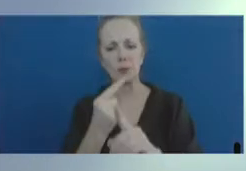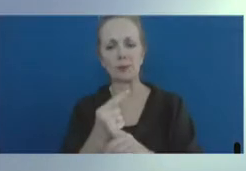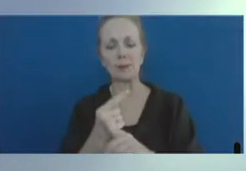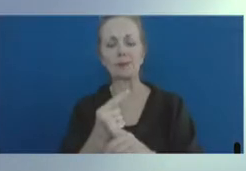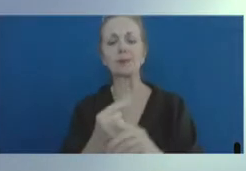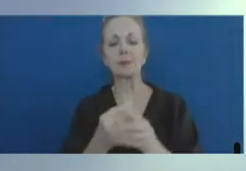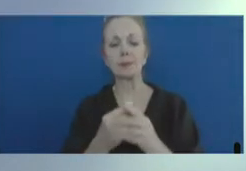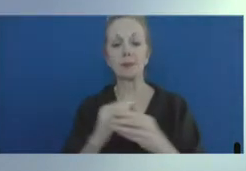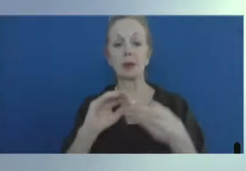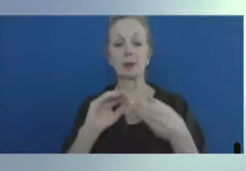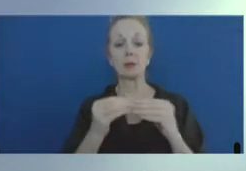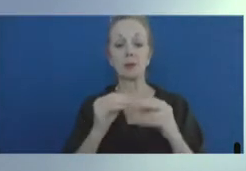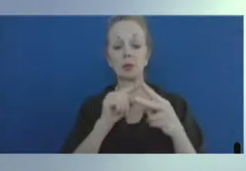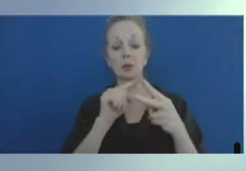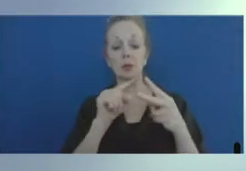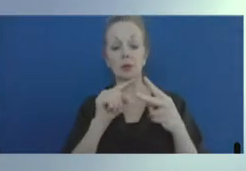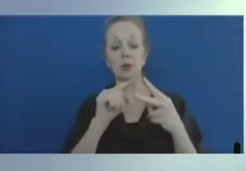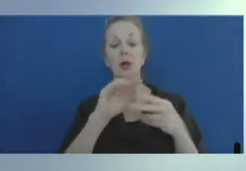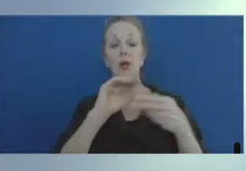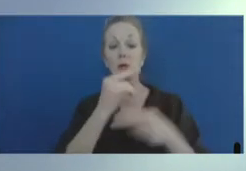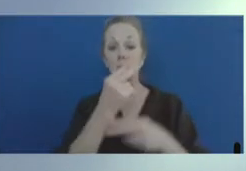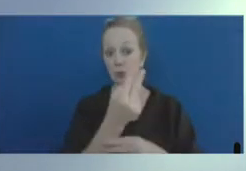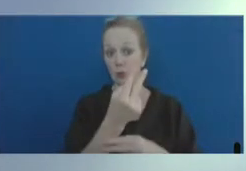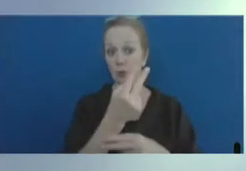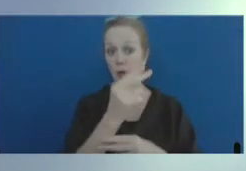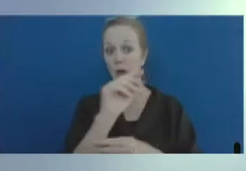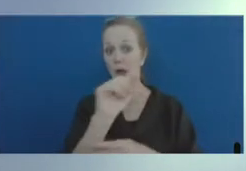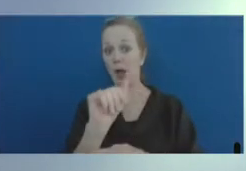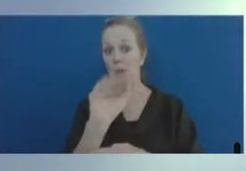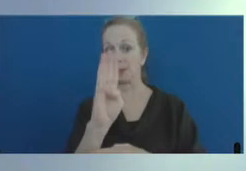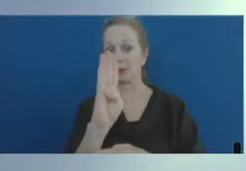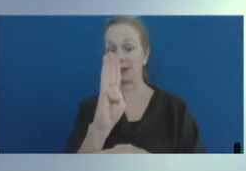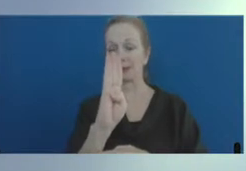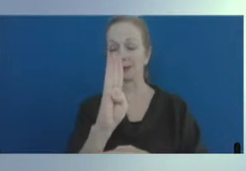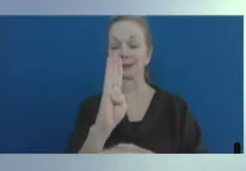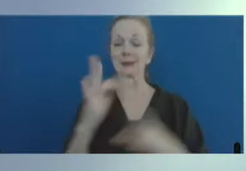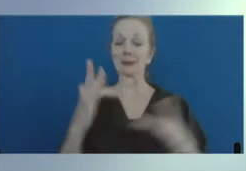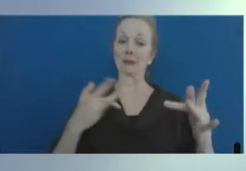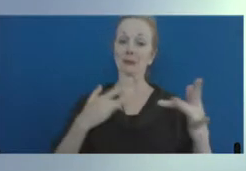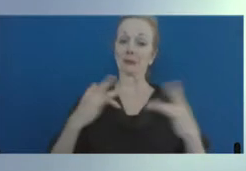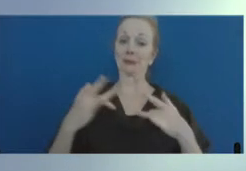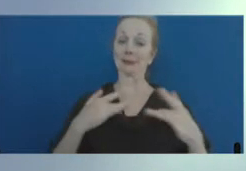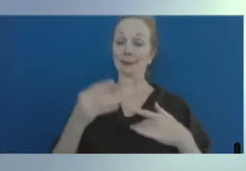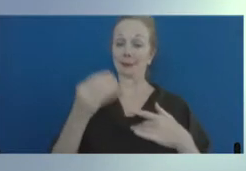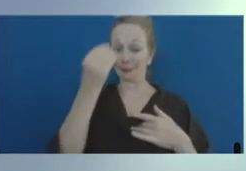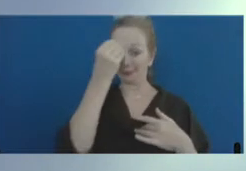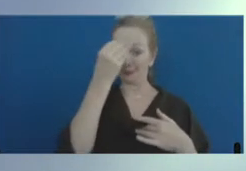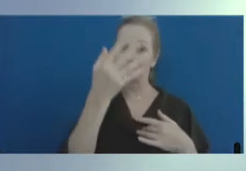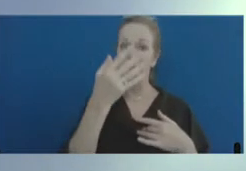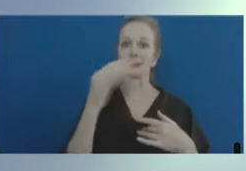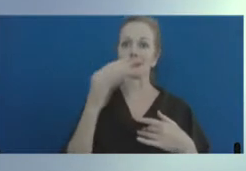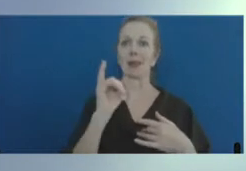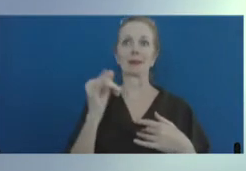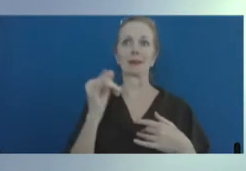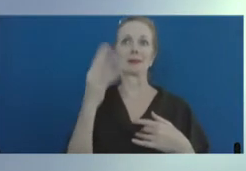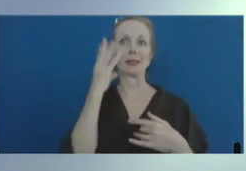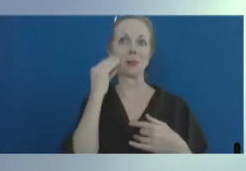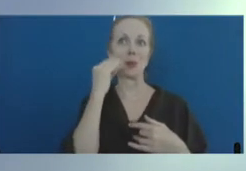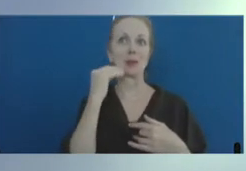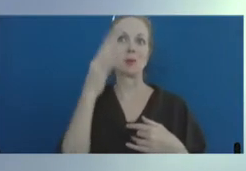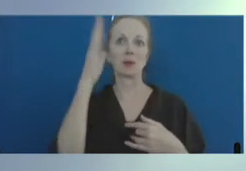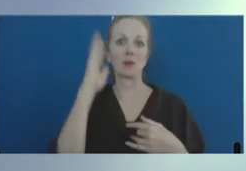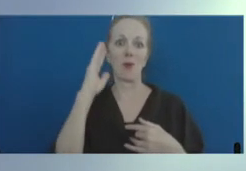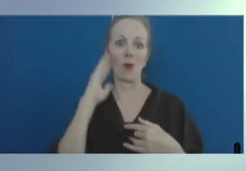Number two, A and B, gives me a little bit of heartburn because it's almost like deja vu, right?